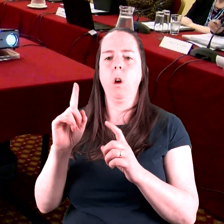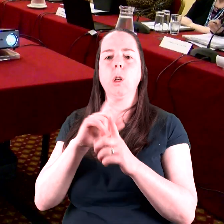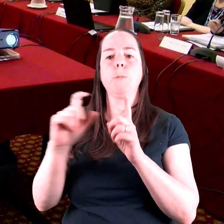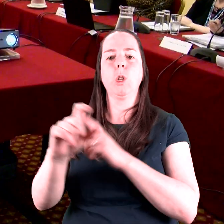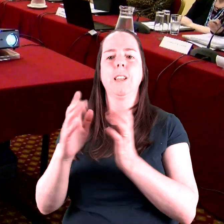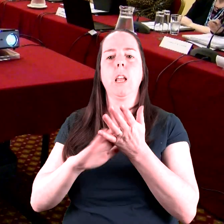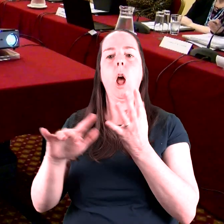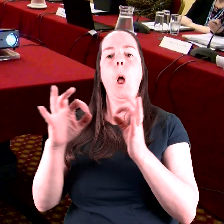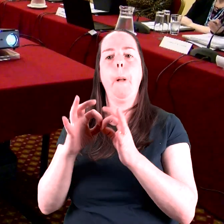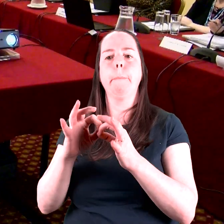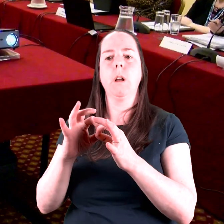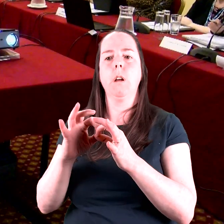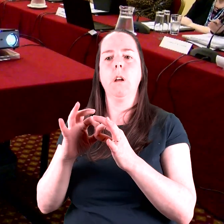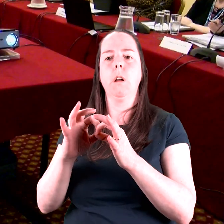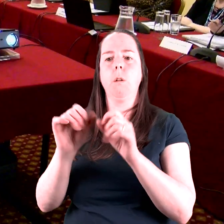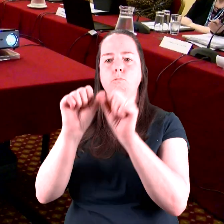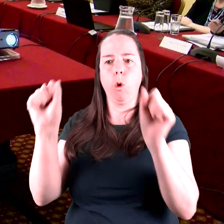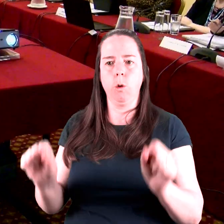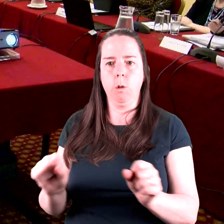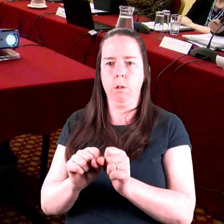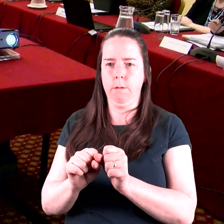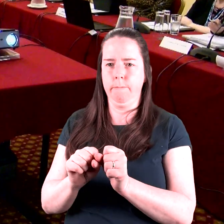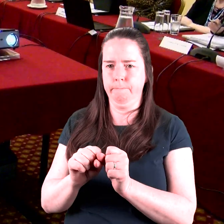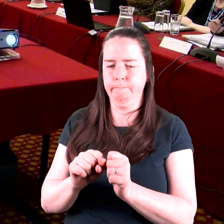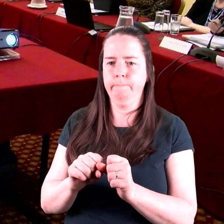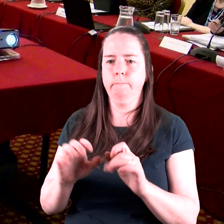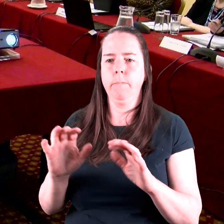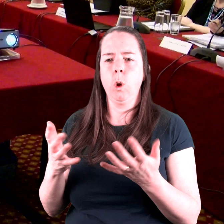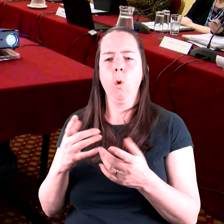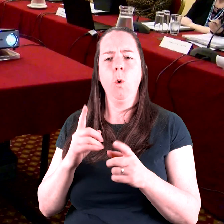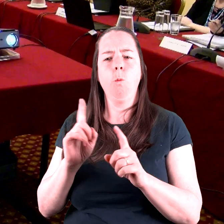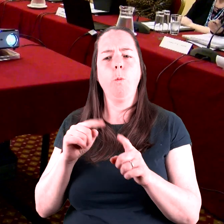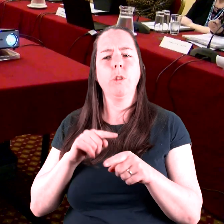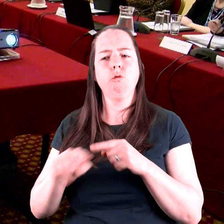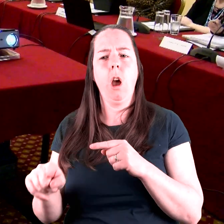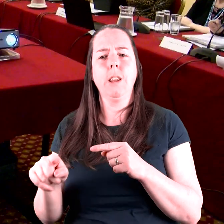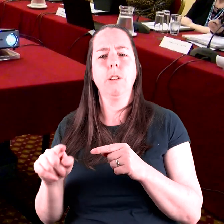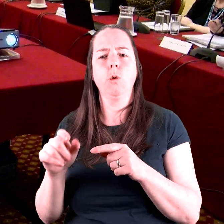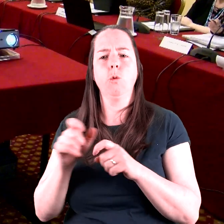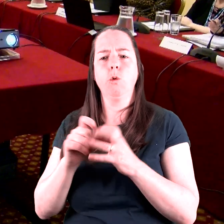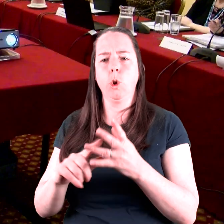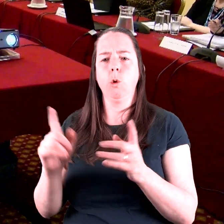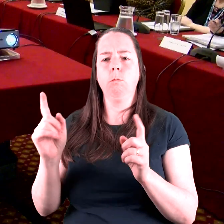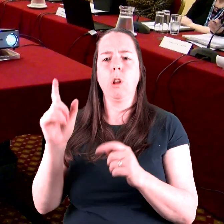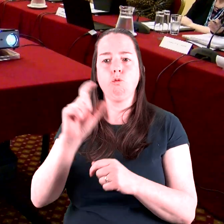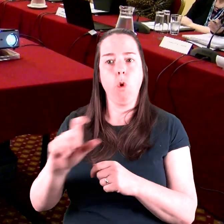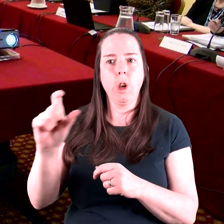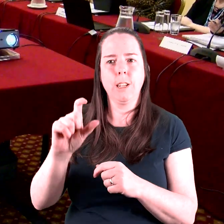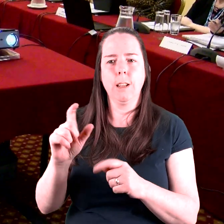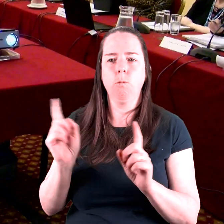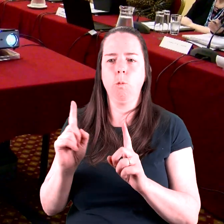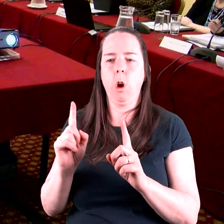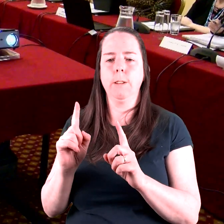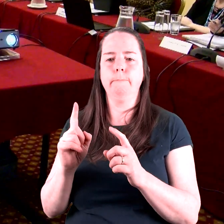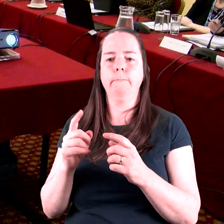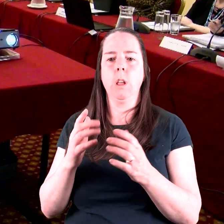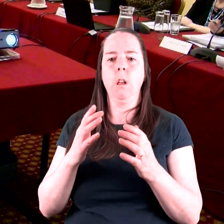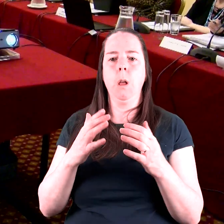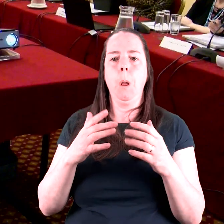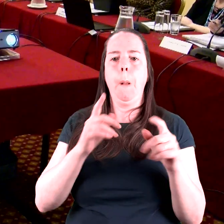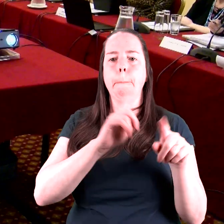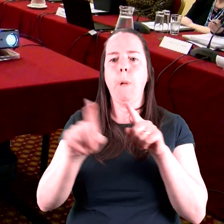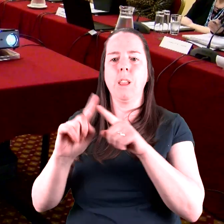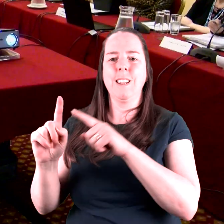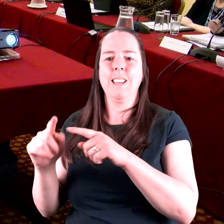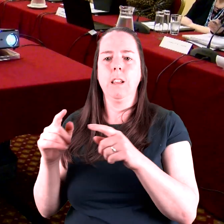model with a lot more to it. What we're trying to do in Croydon is really